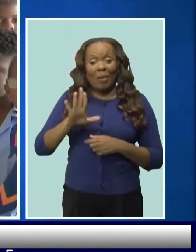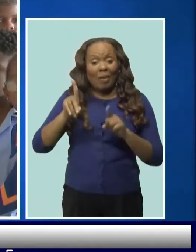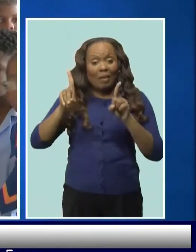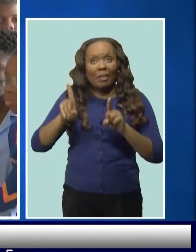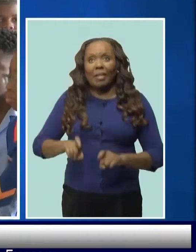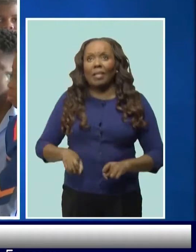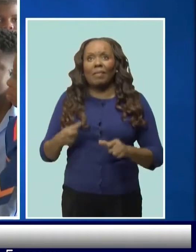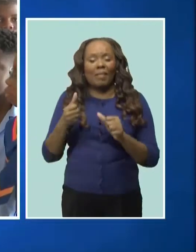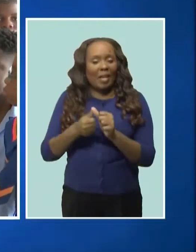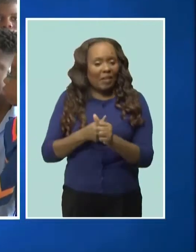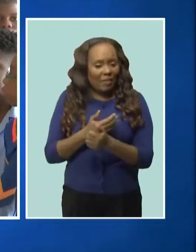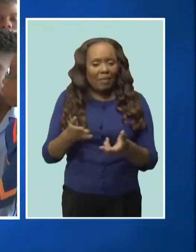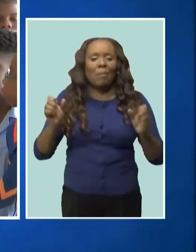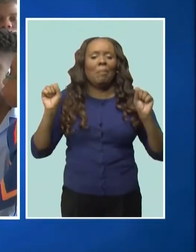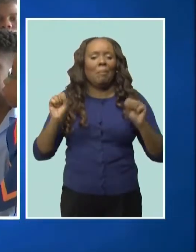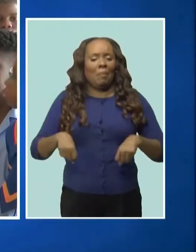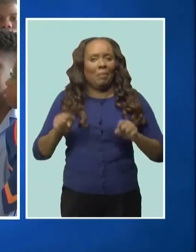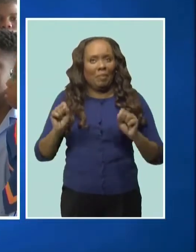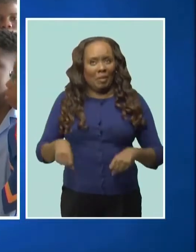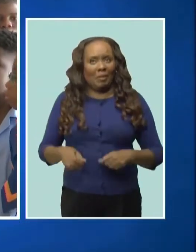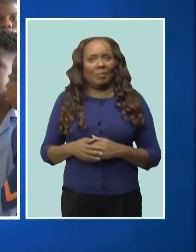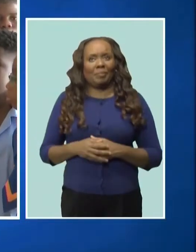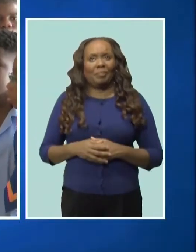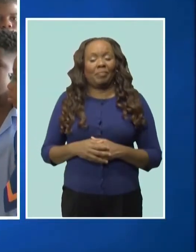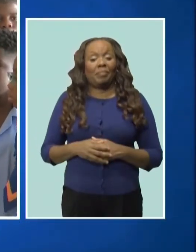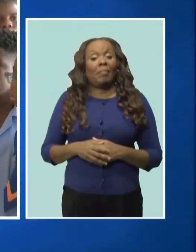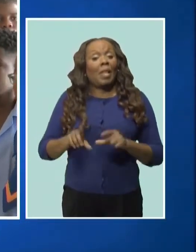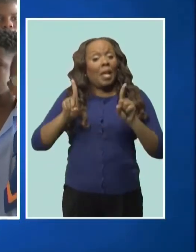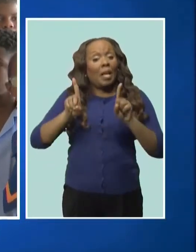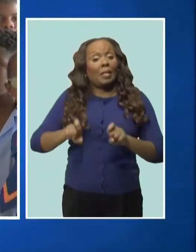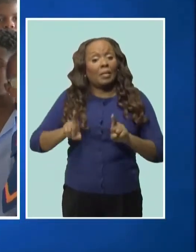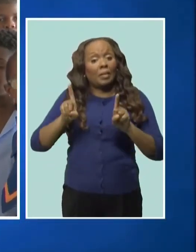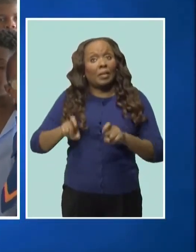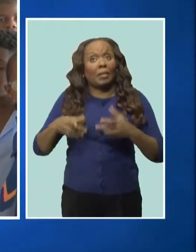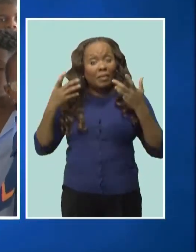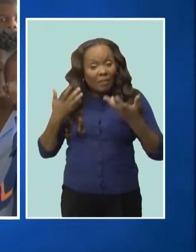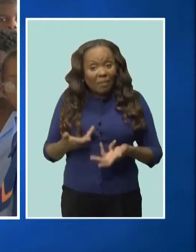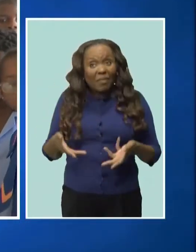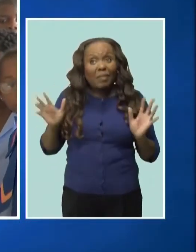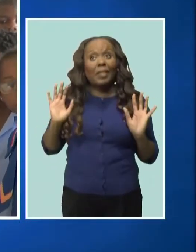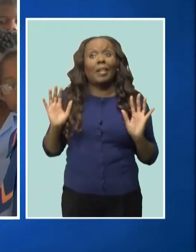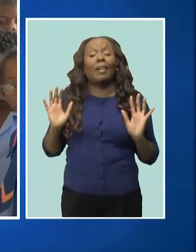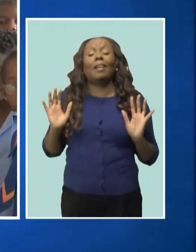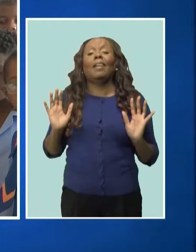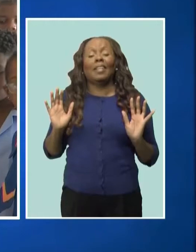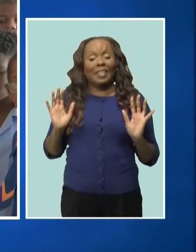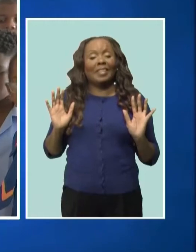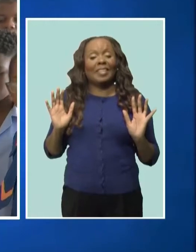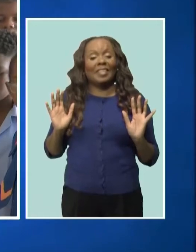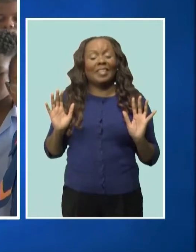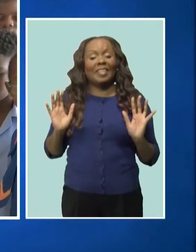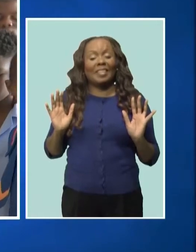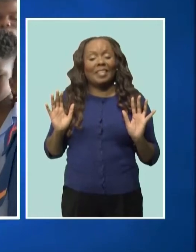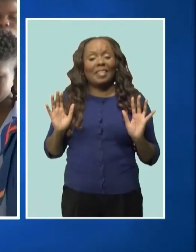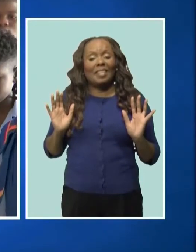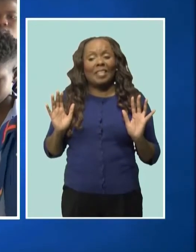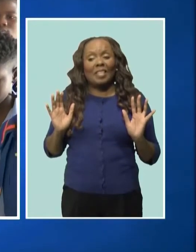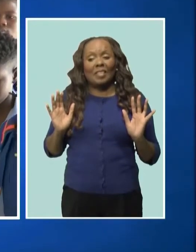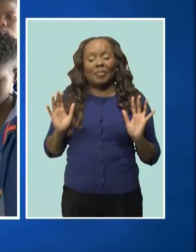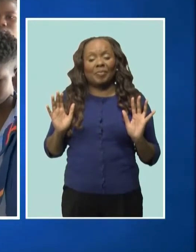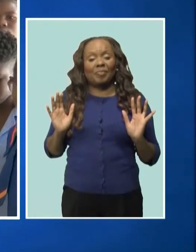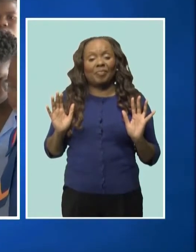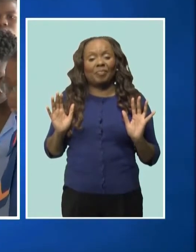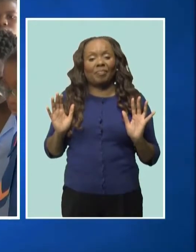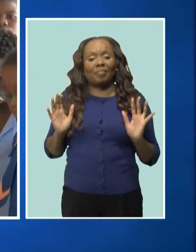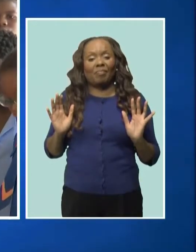everything is possible. And after that exam, with all the avenues and the areas